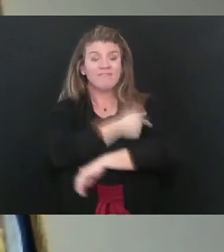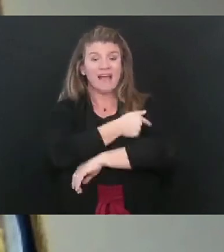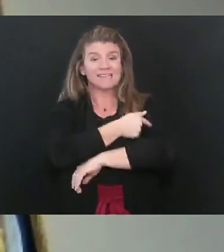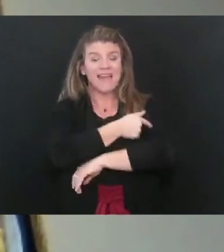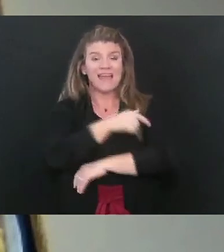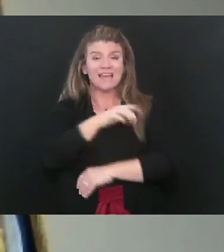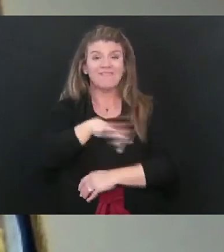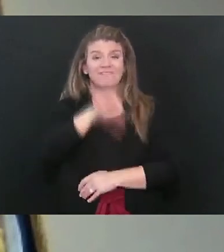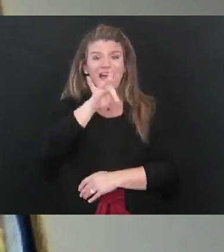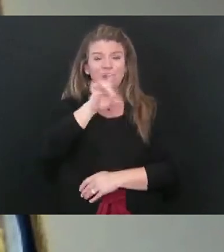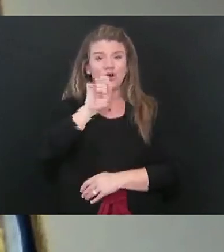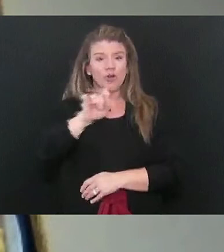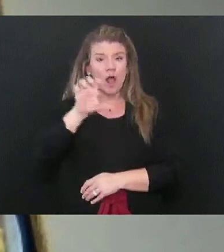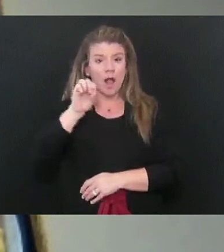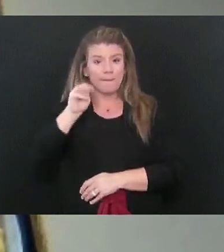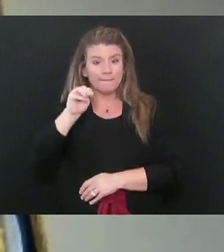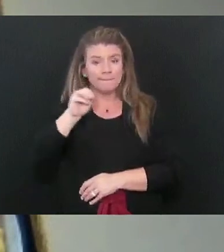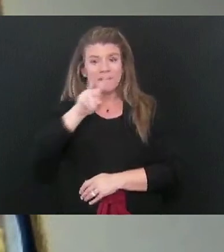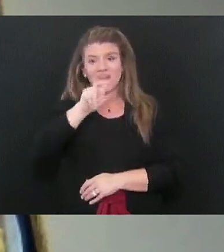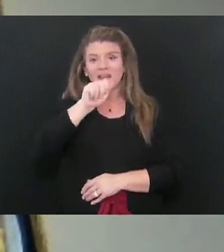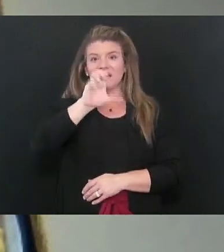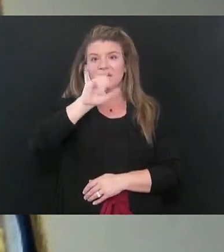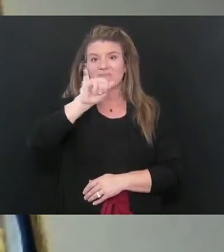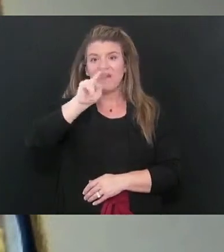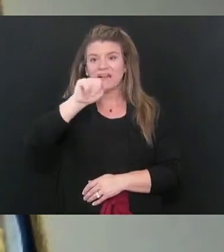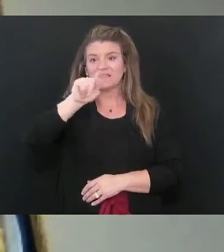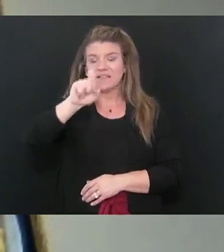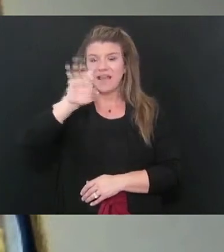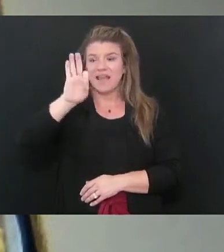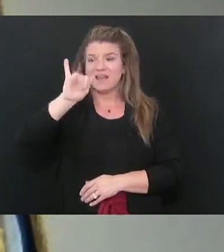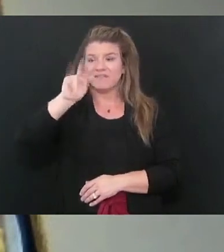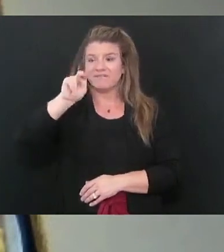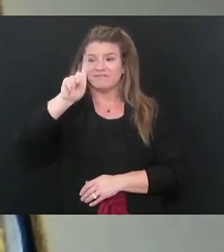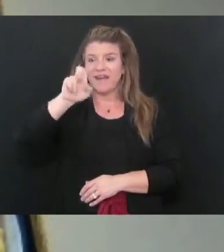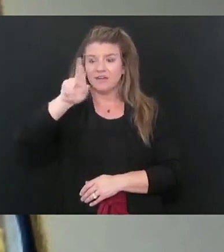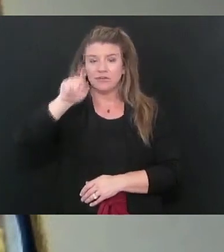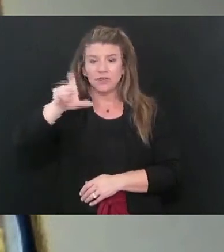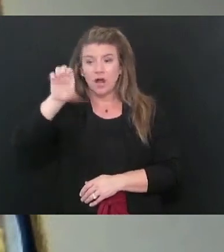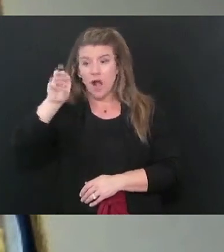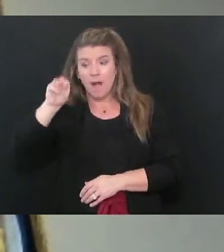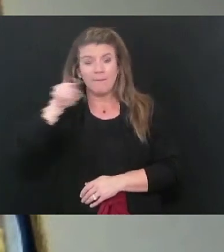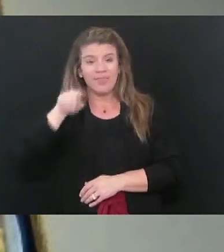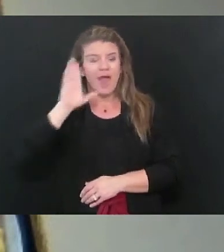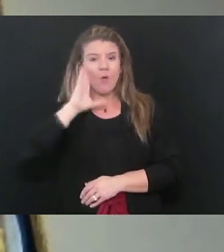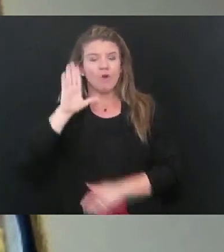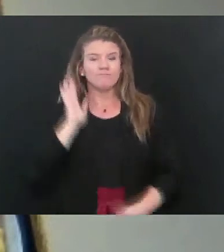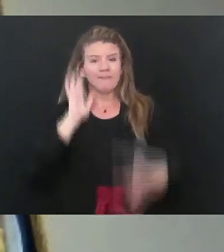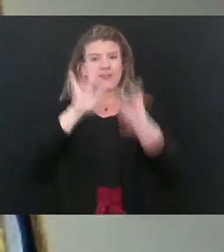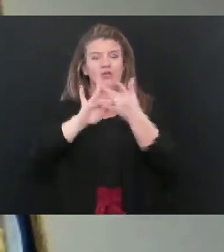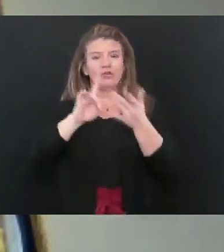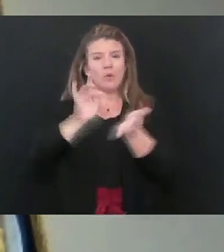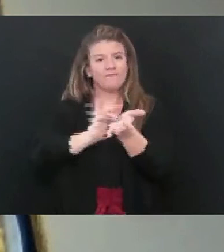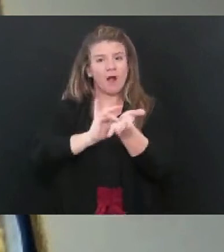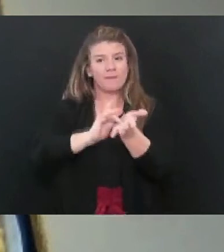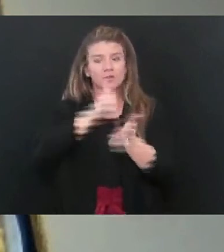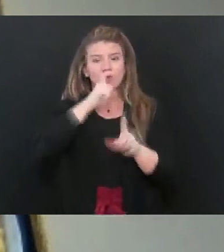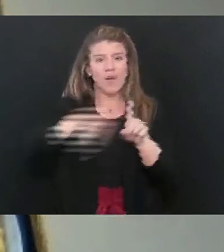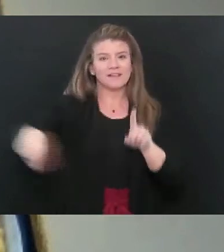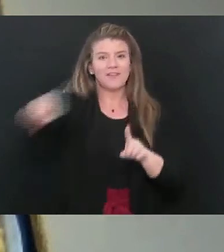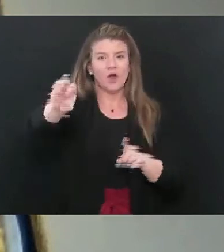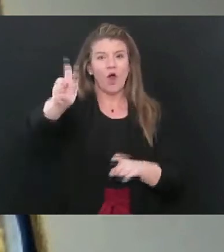vaccinatefinder.gov, a way to get a link to a pharmacy and have their own and